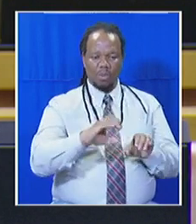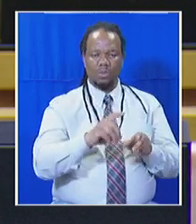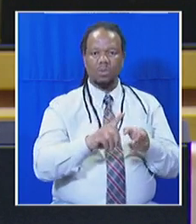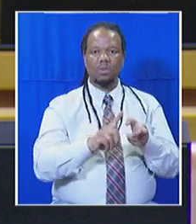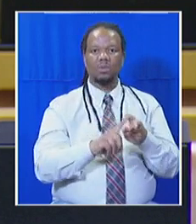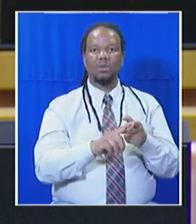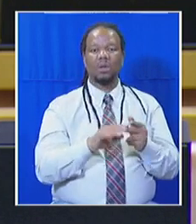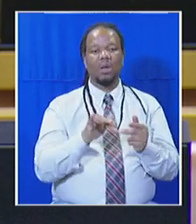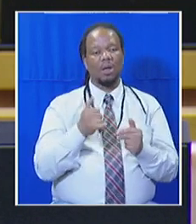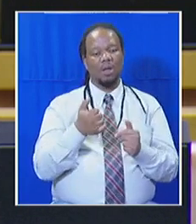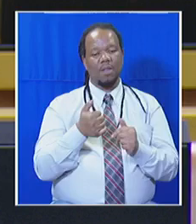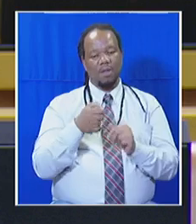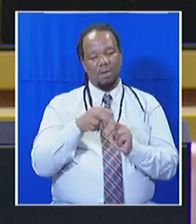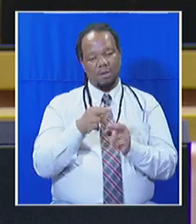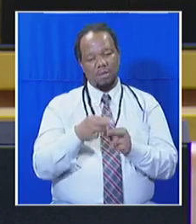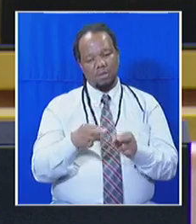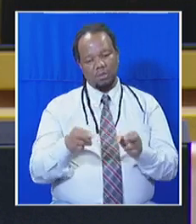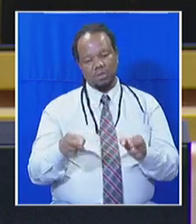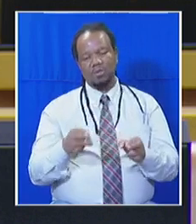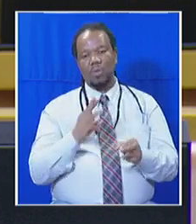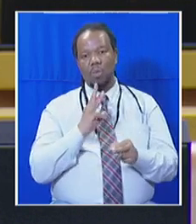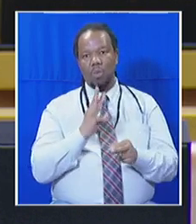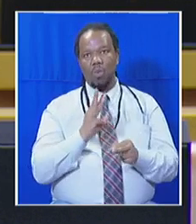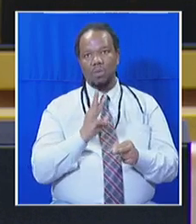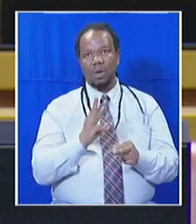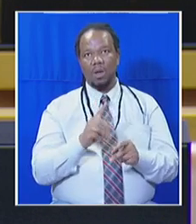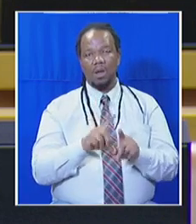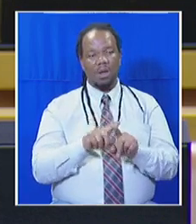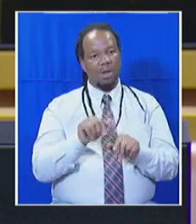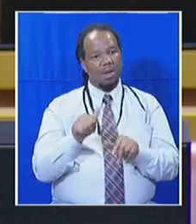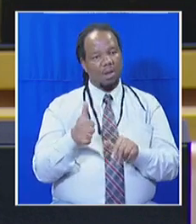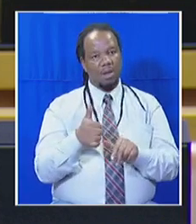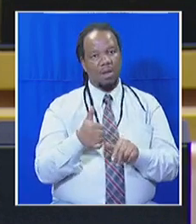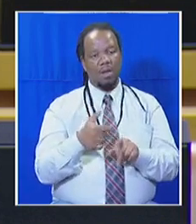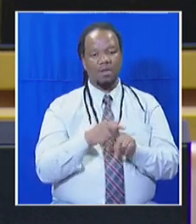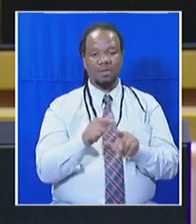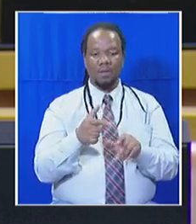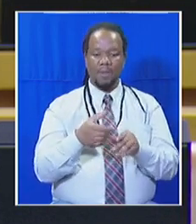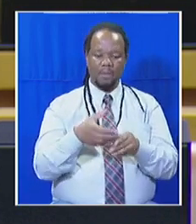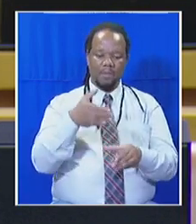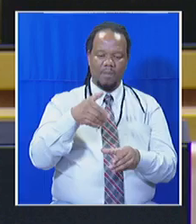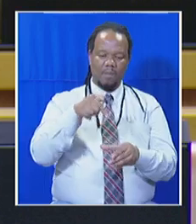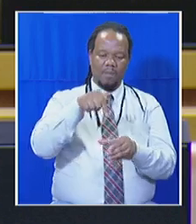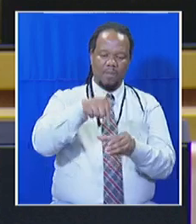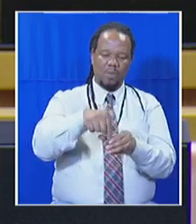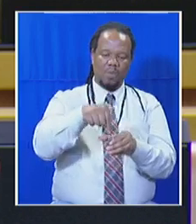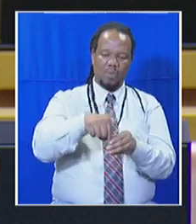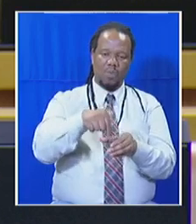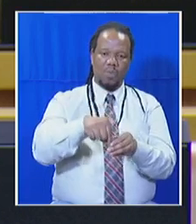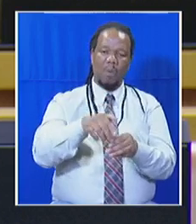resource management, managing and use of groundwater resources, including drilling and equipping of additional